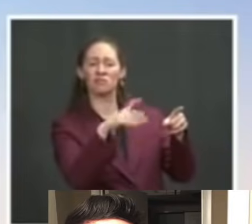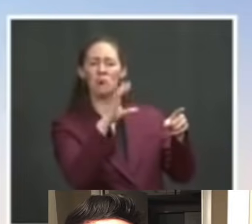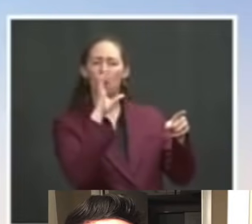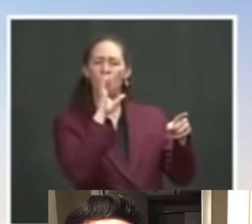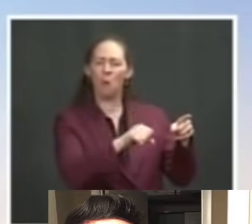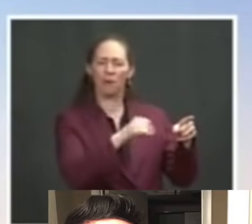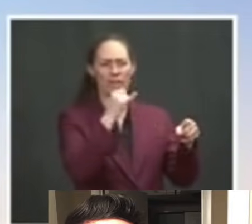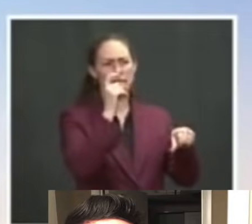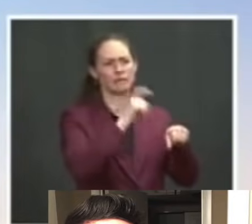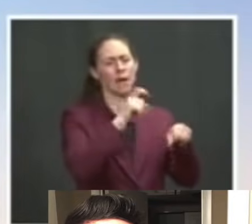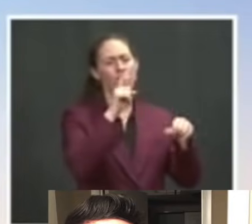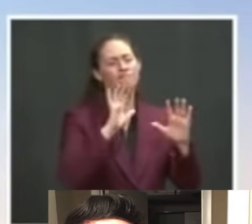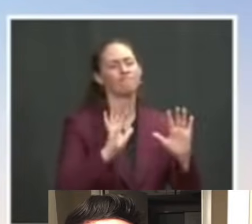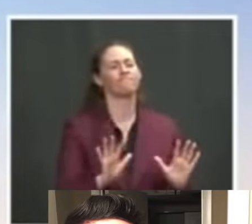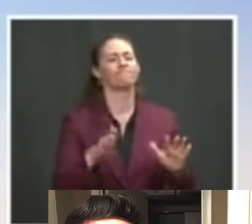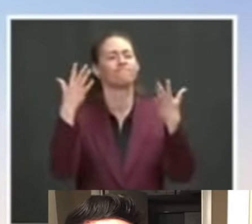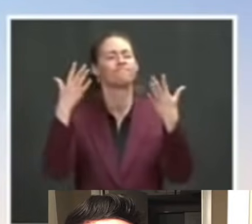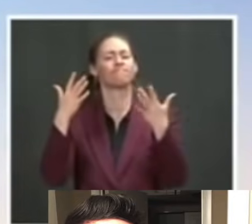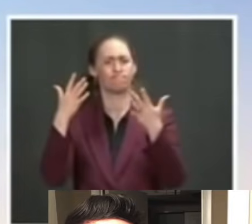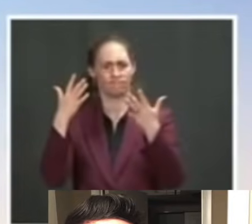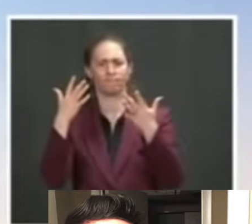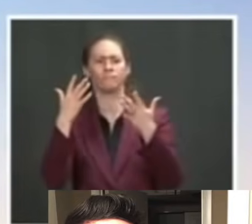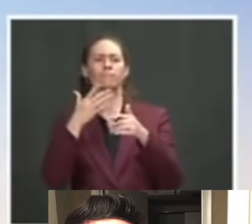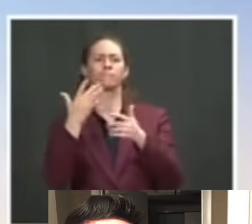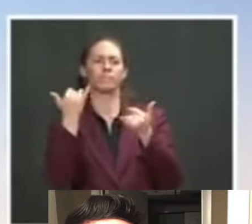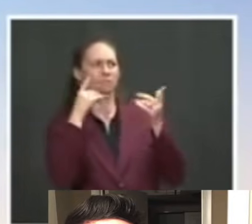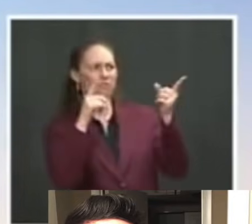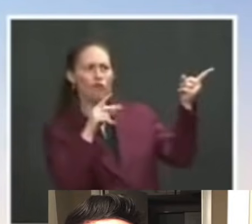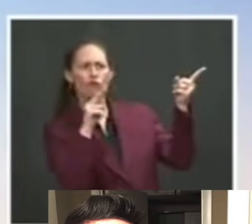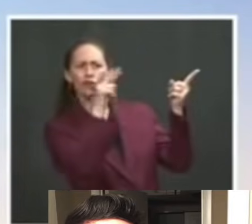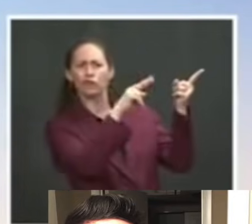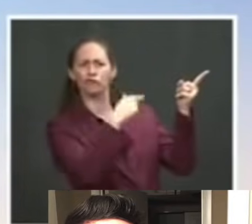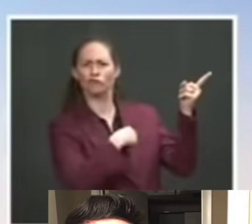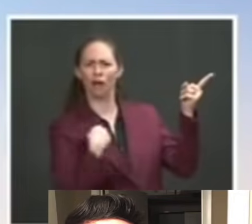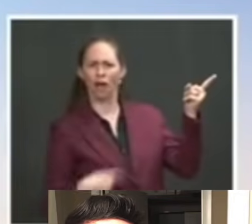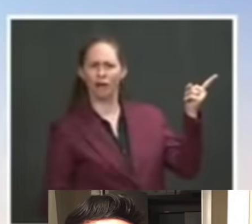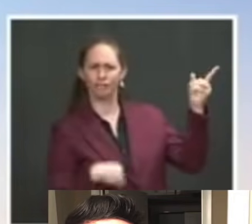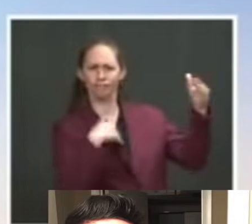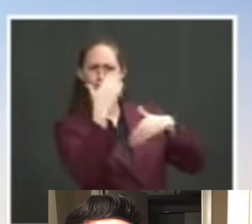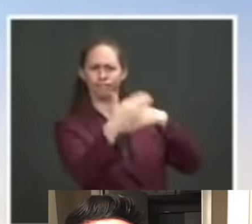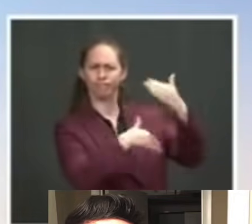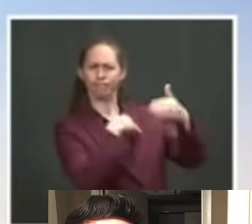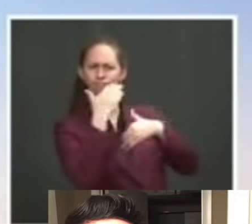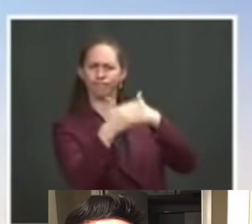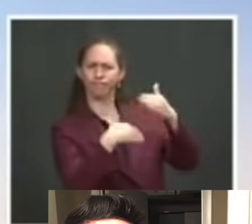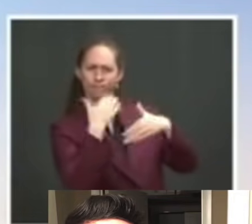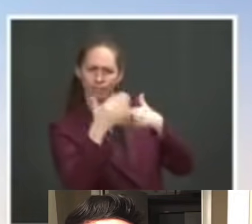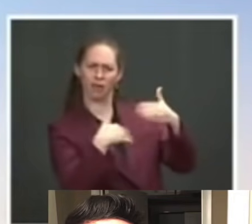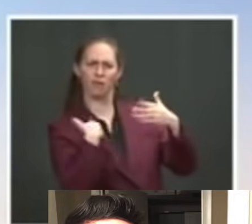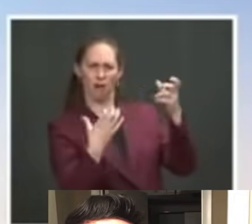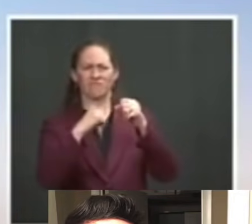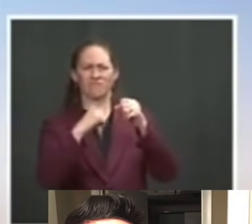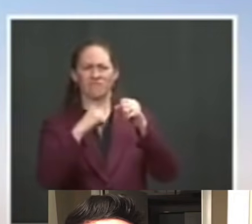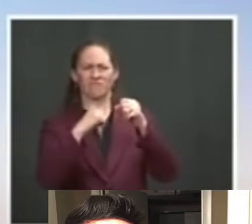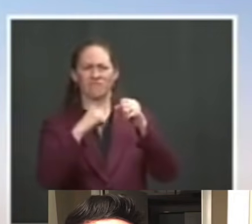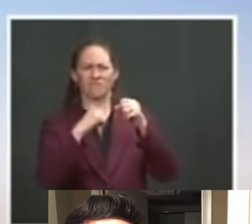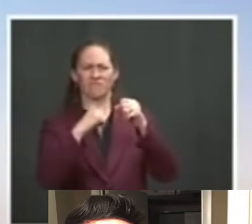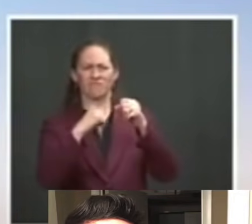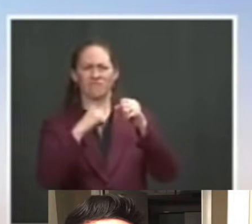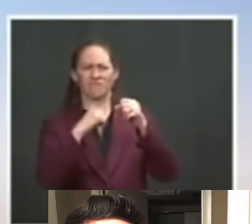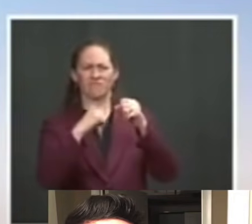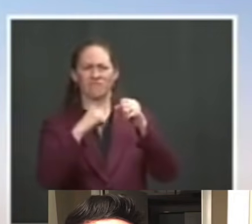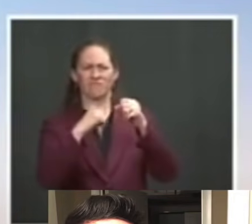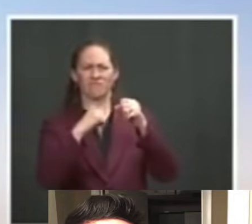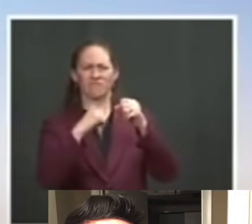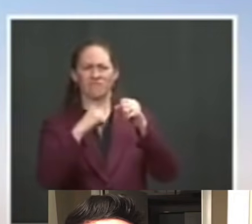That is a big long-term investment and one that the president certainly stands by. Okay, so obviously